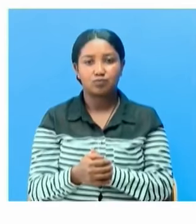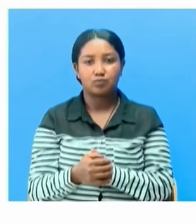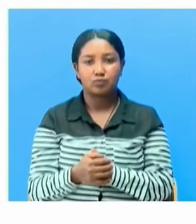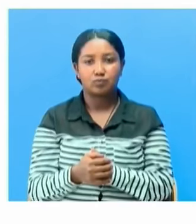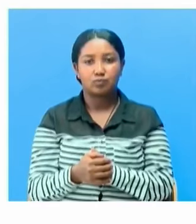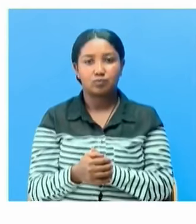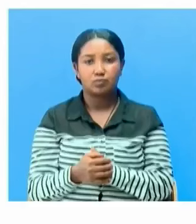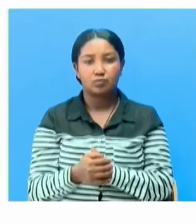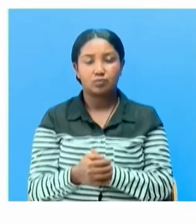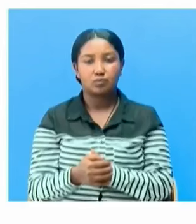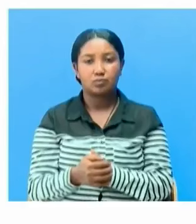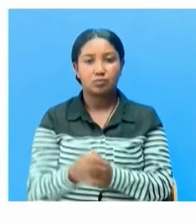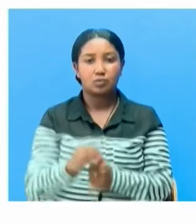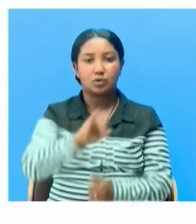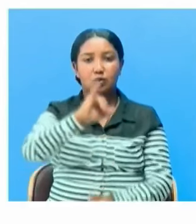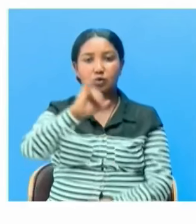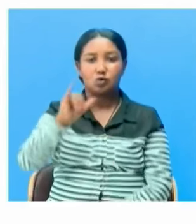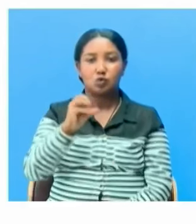John